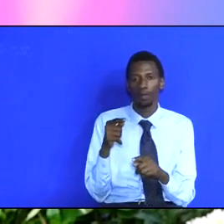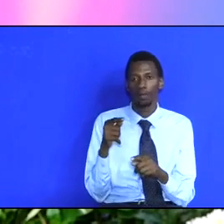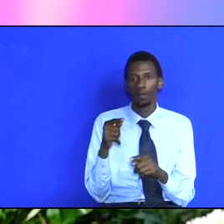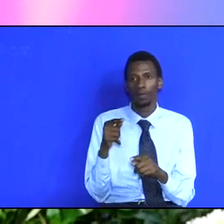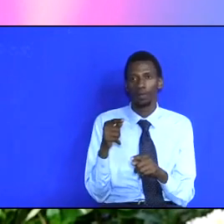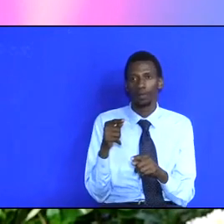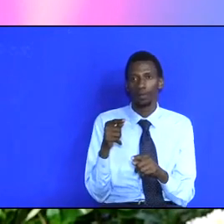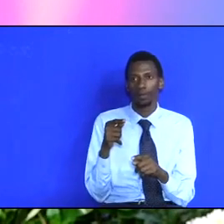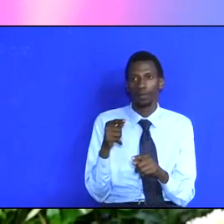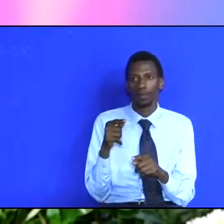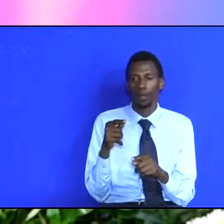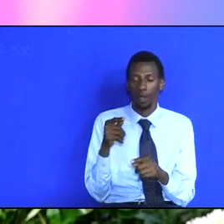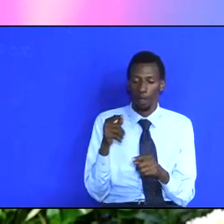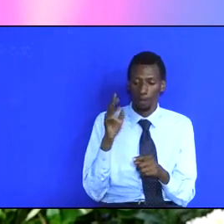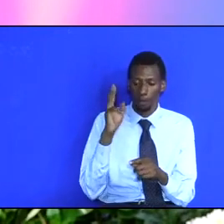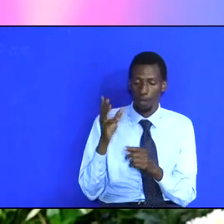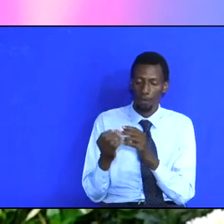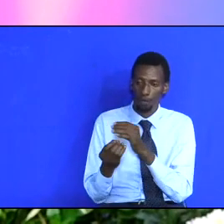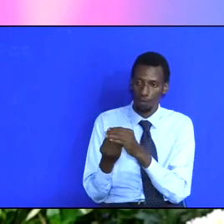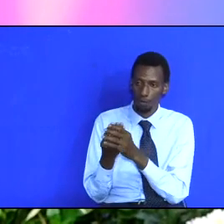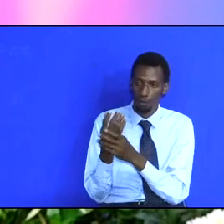but they'll grow up with that,